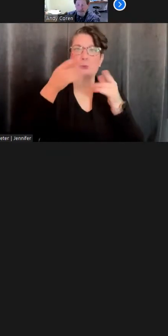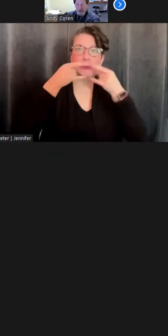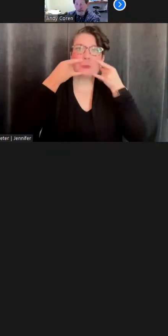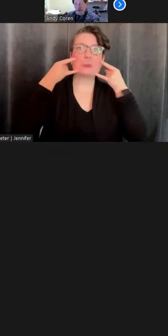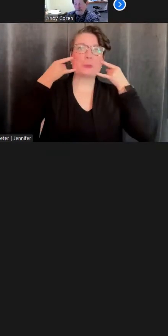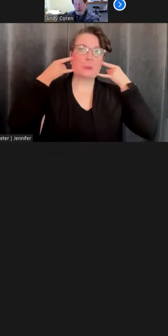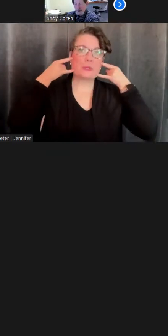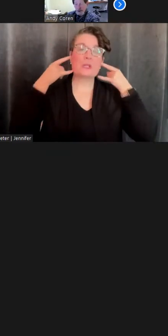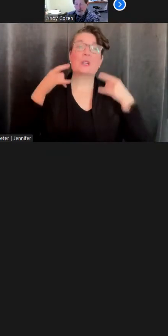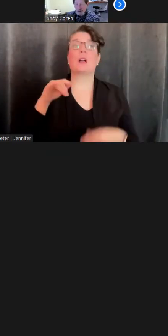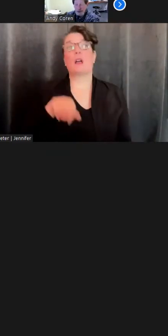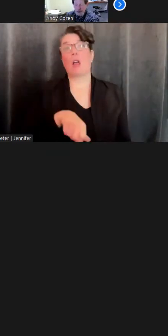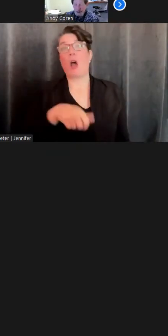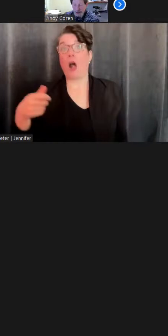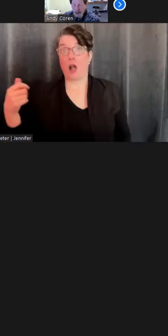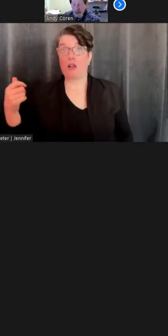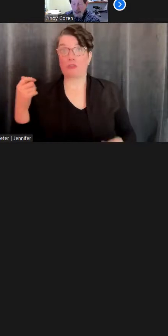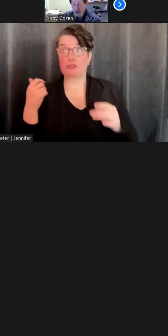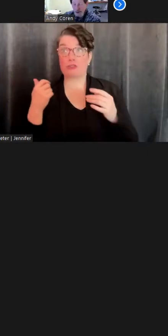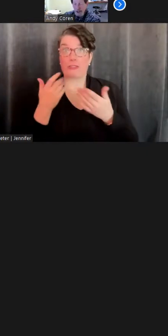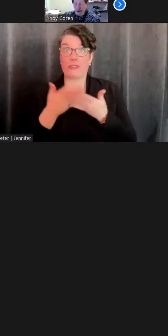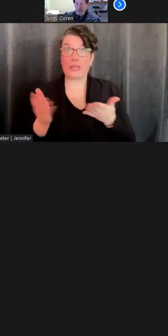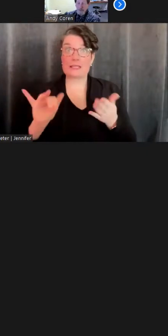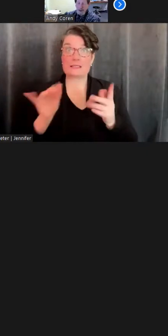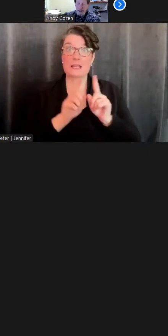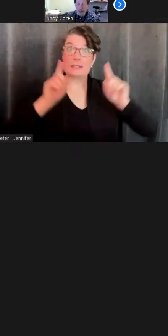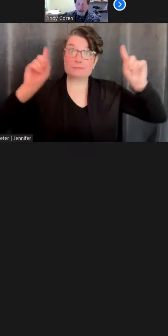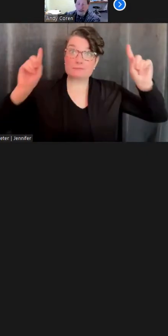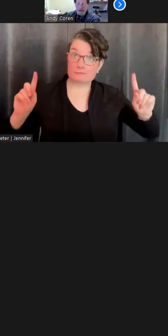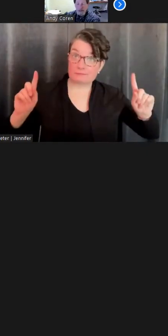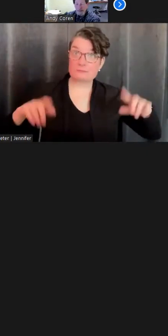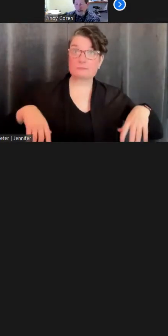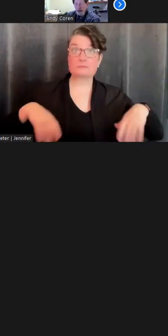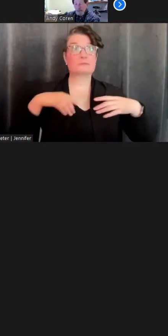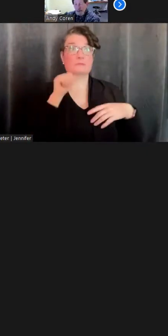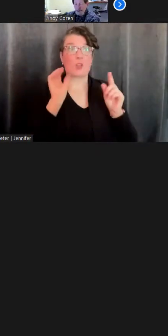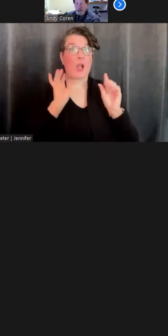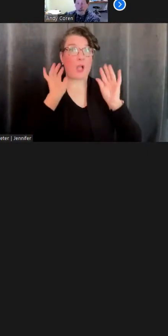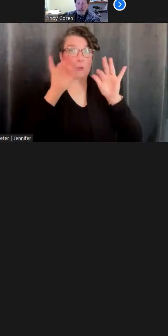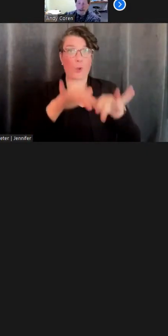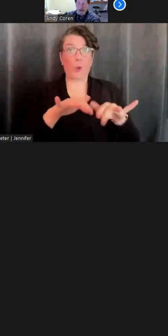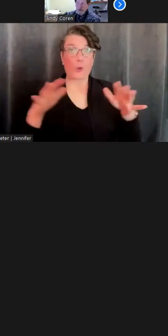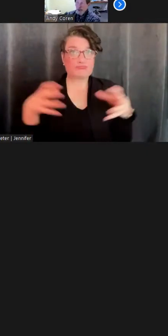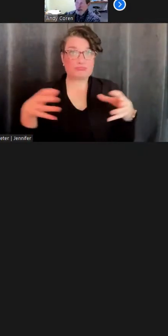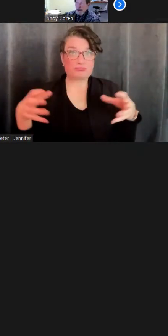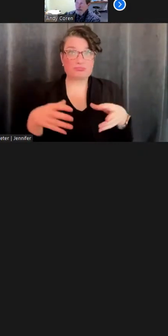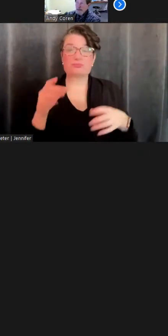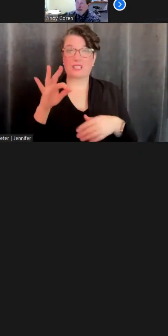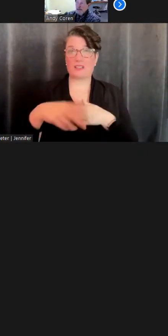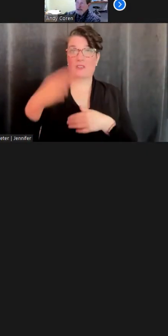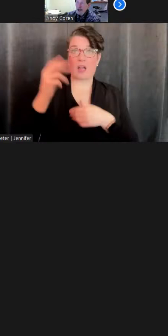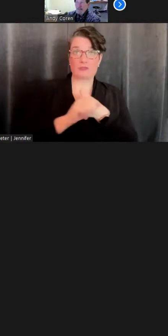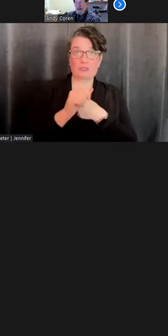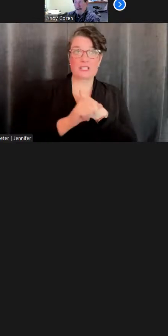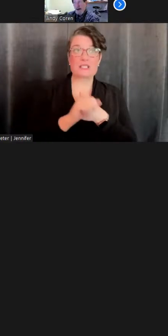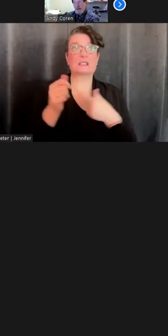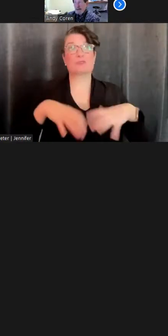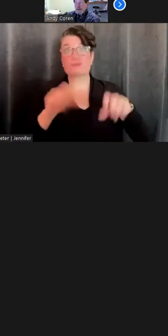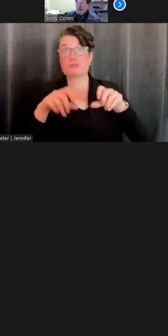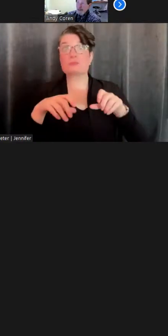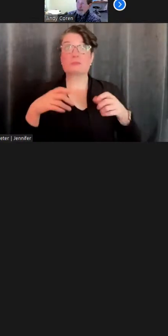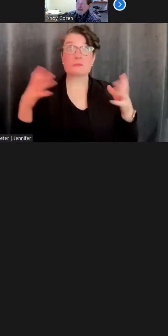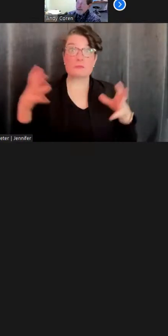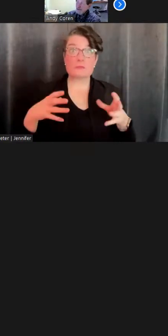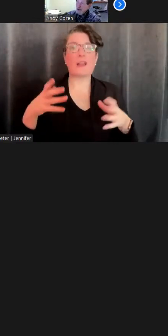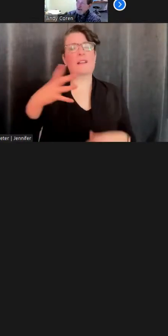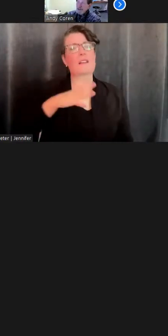mitigation efforts of social distancing and trying to avoid gatherings that might be high risk, doing more outside right now in